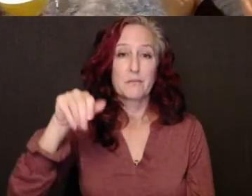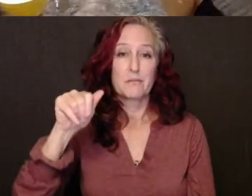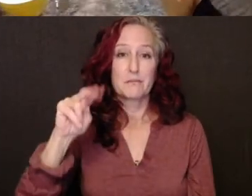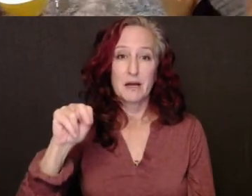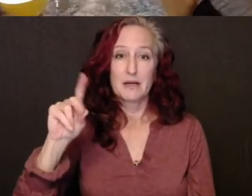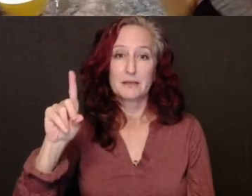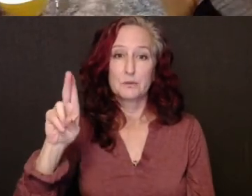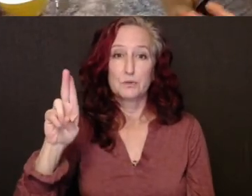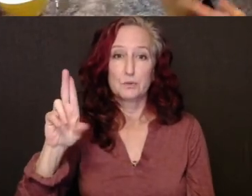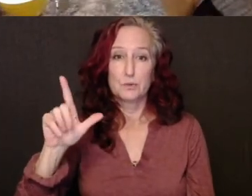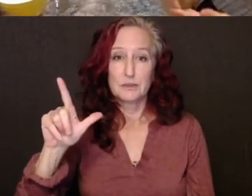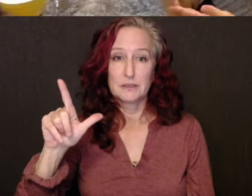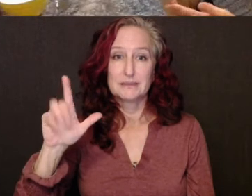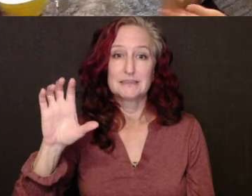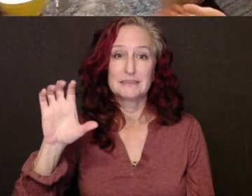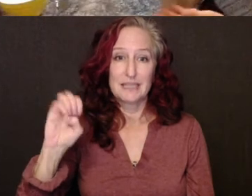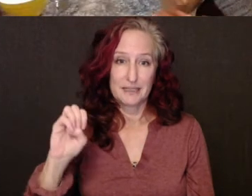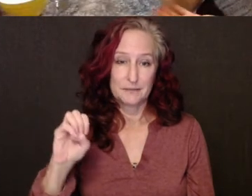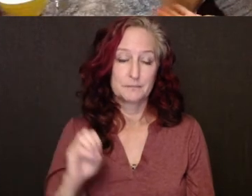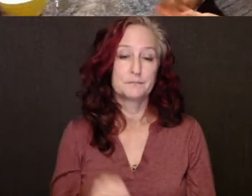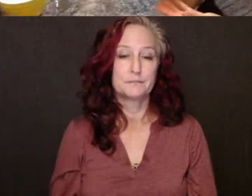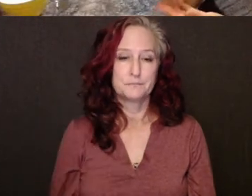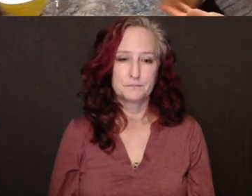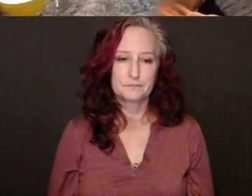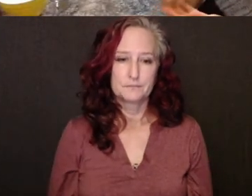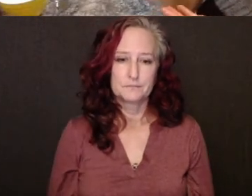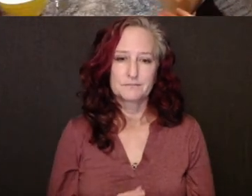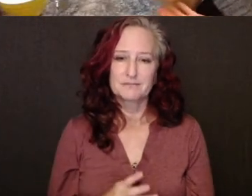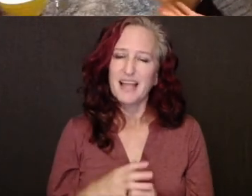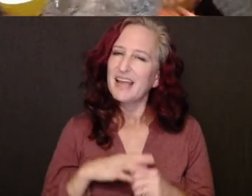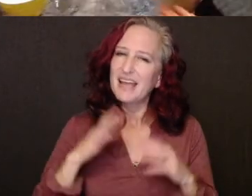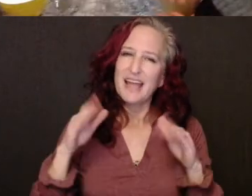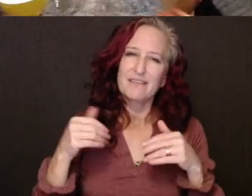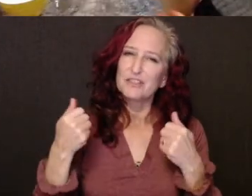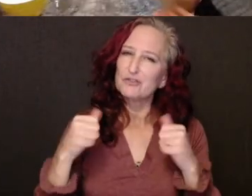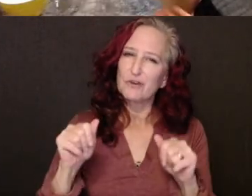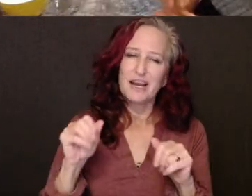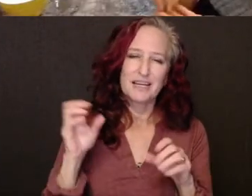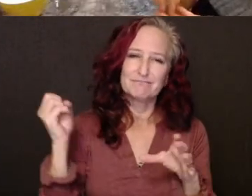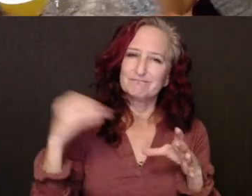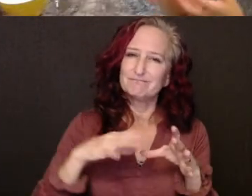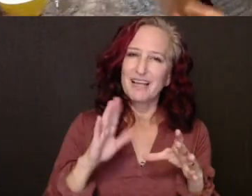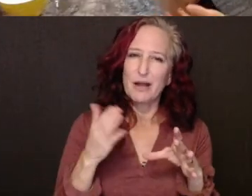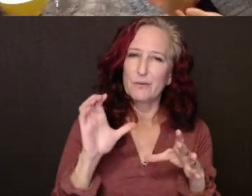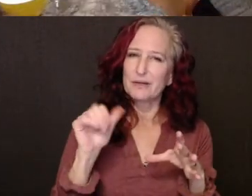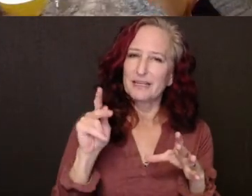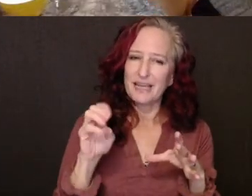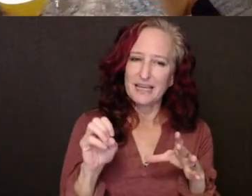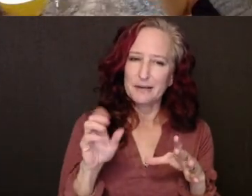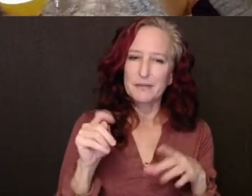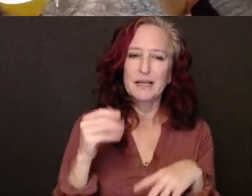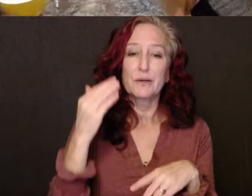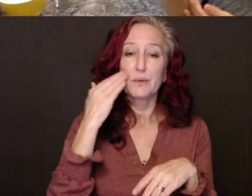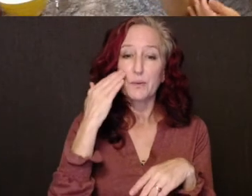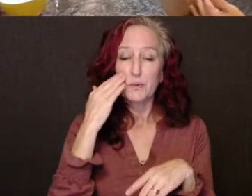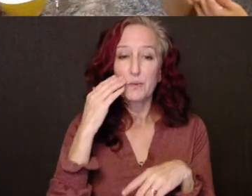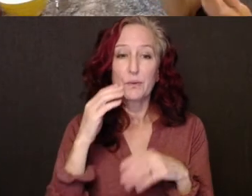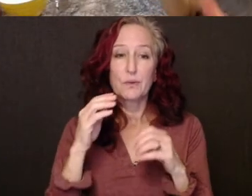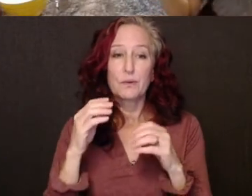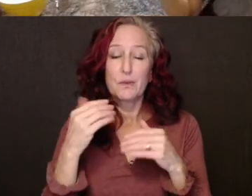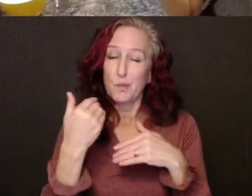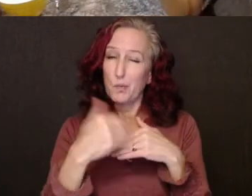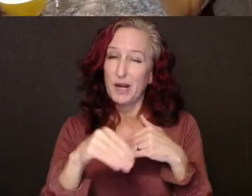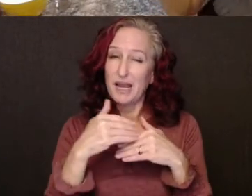flaxseed and 3 tablespoons of water, and that gives it that eggy texture. We use that in